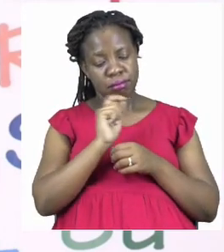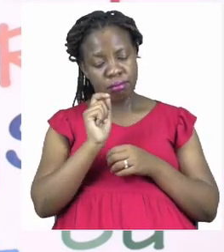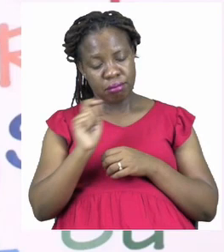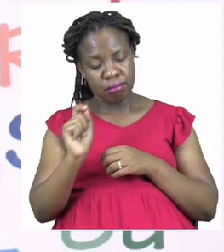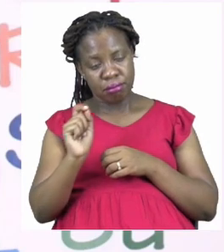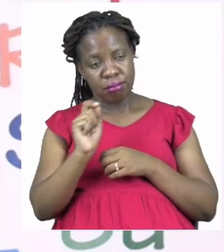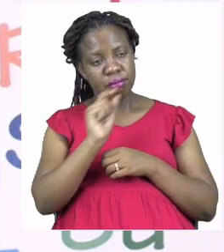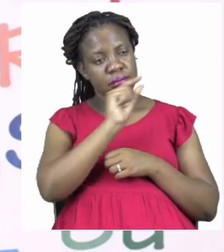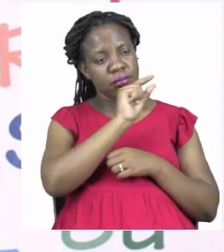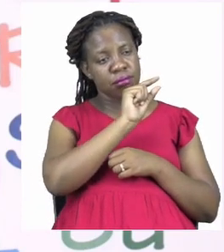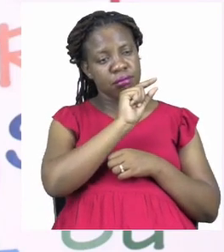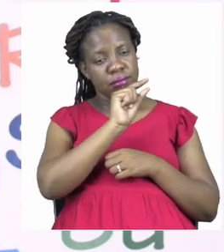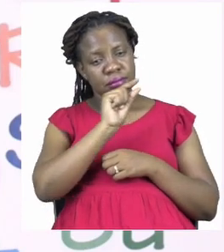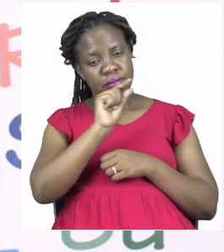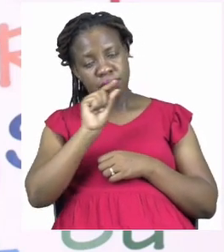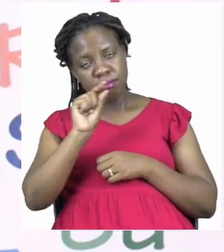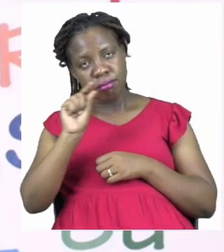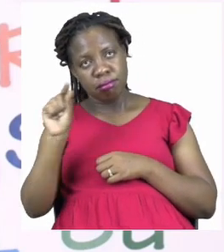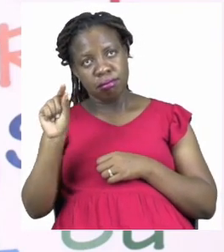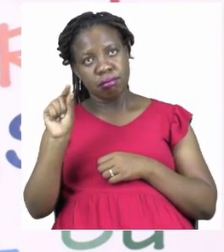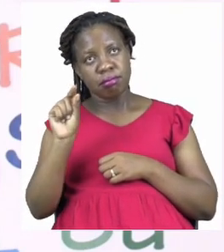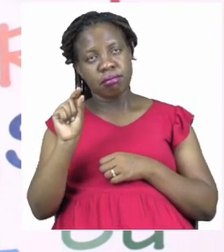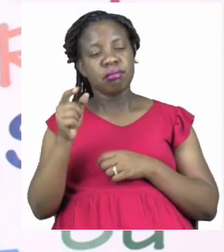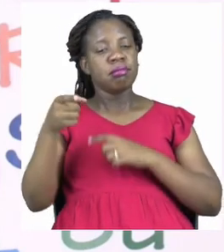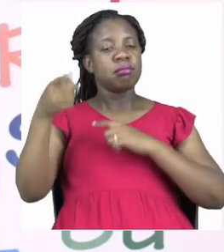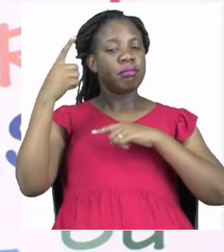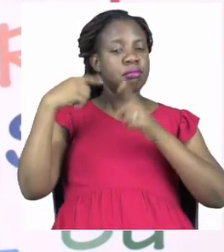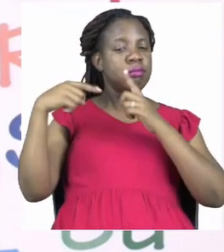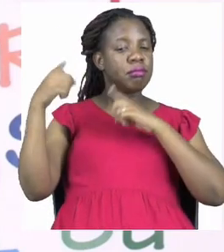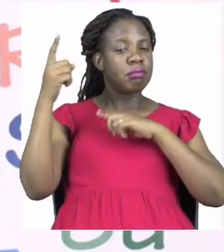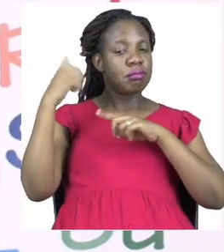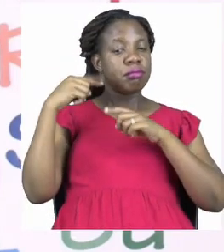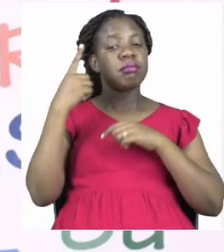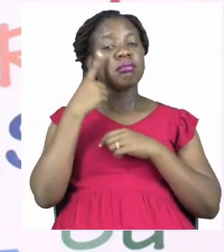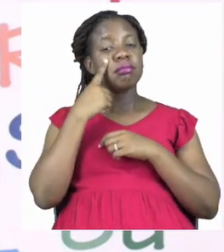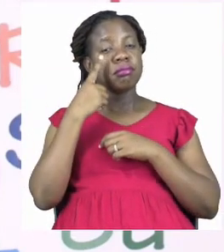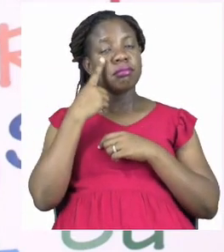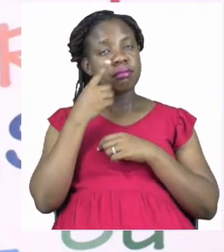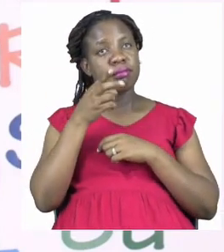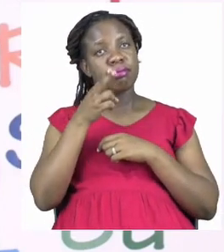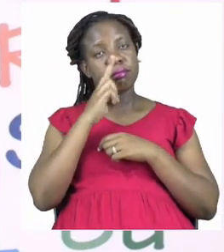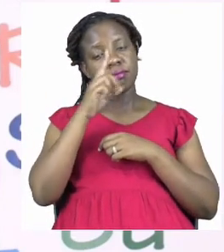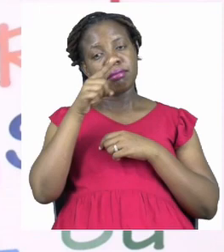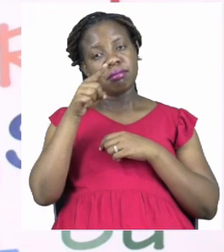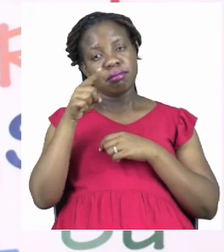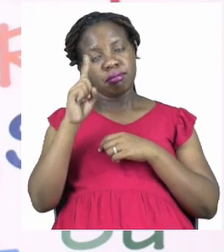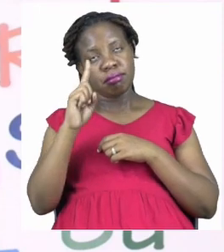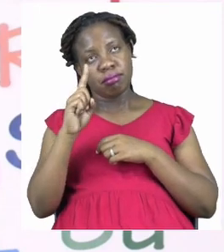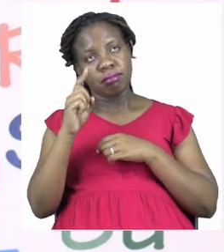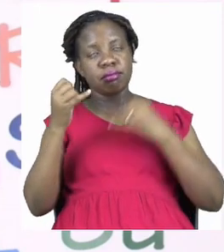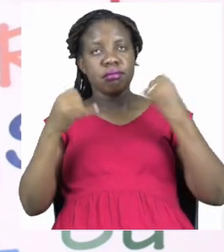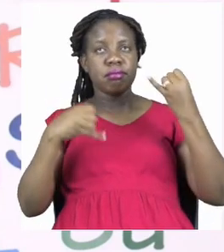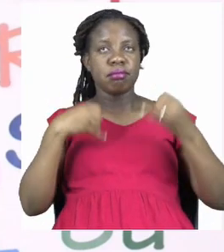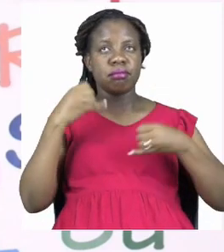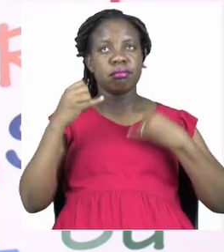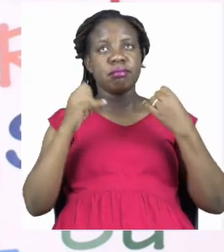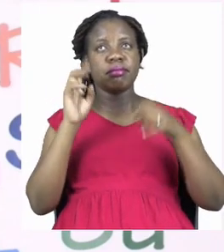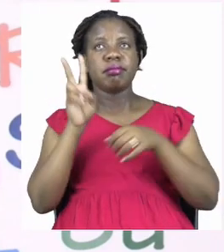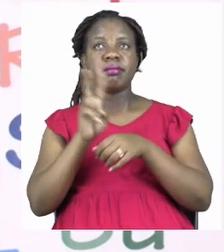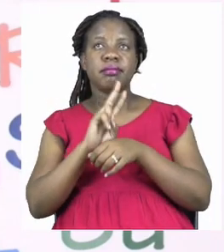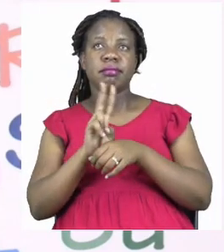sure that it is correct. Have fun, and I'll see you when you're done after the advert break.